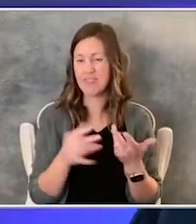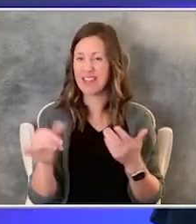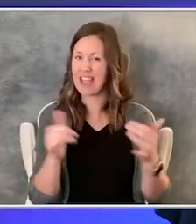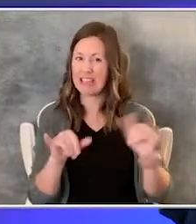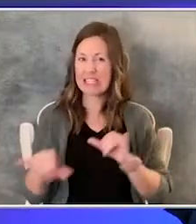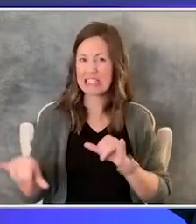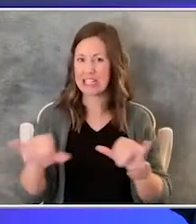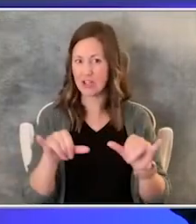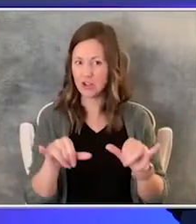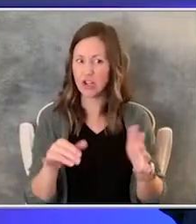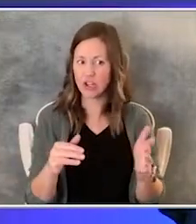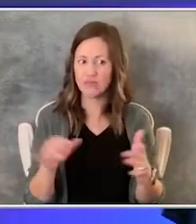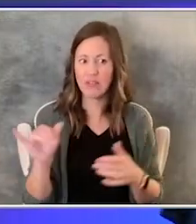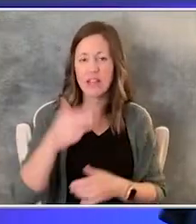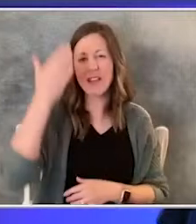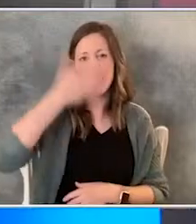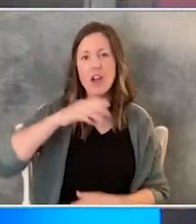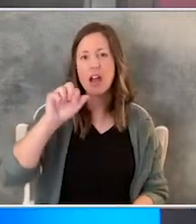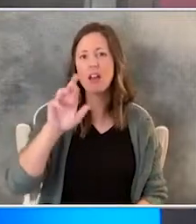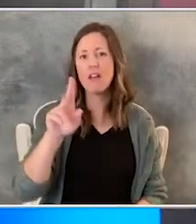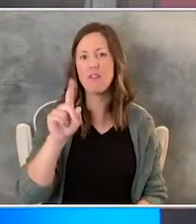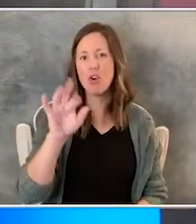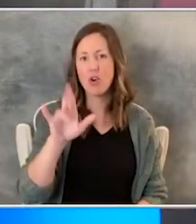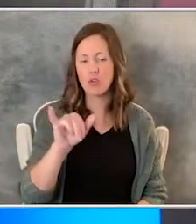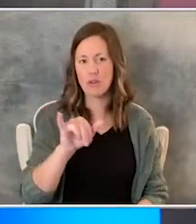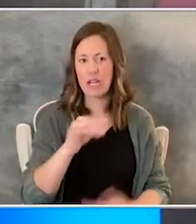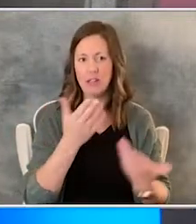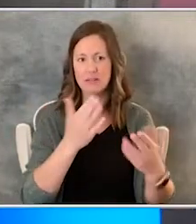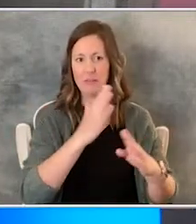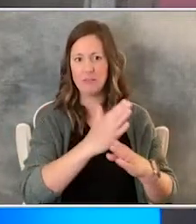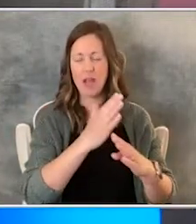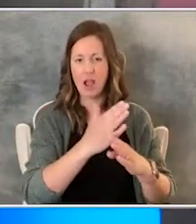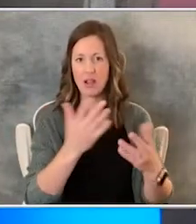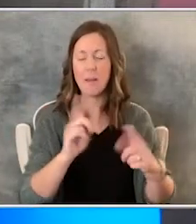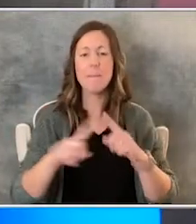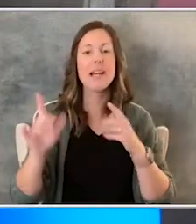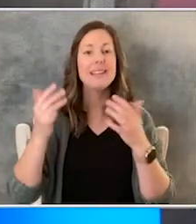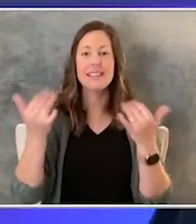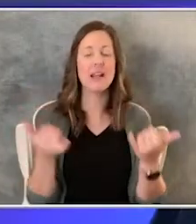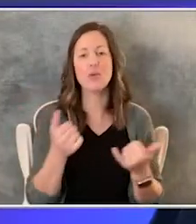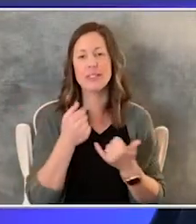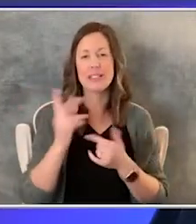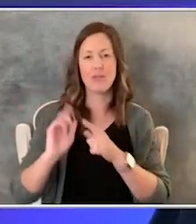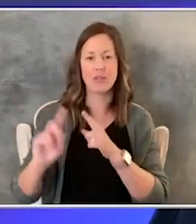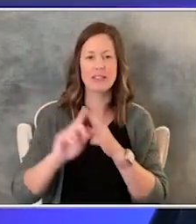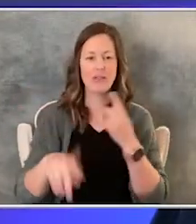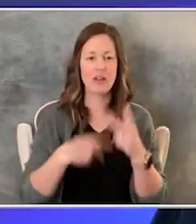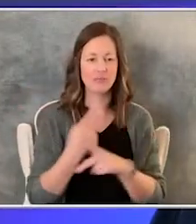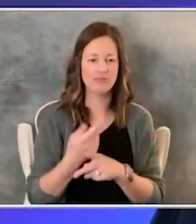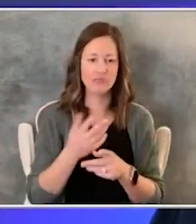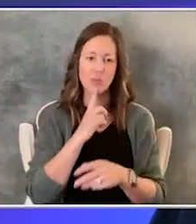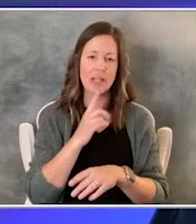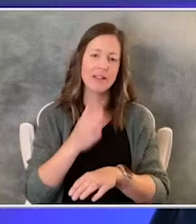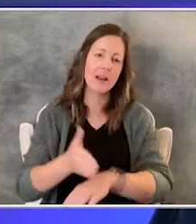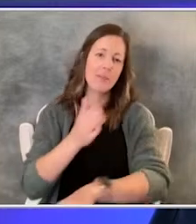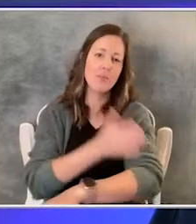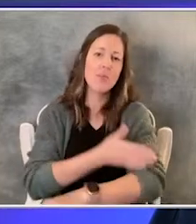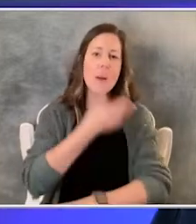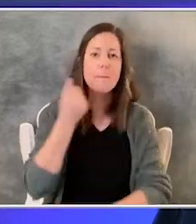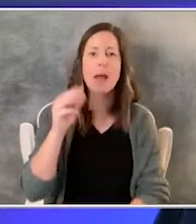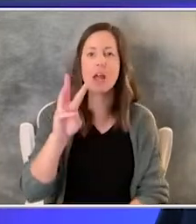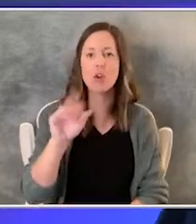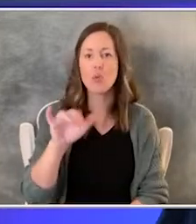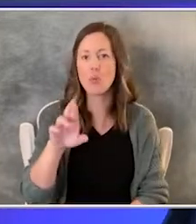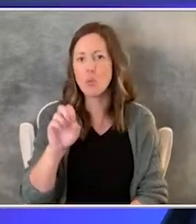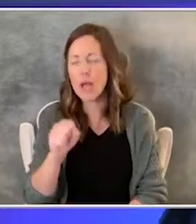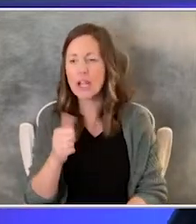go through the big artery in your leg in the groin area. And oh my gosh, that you